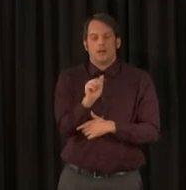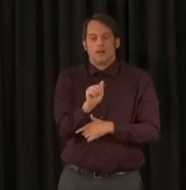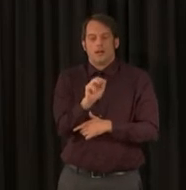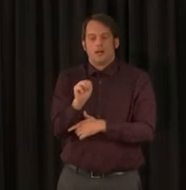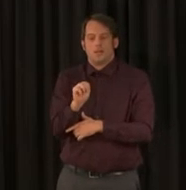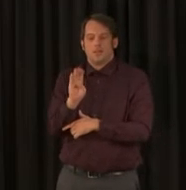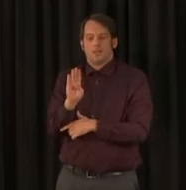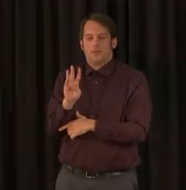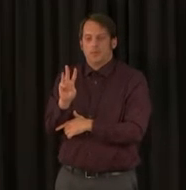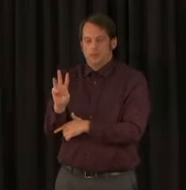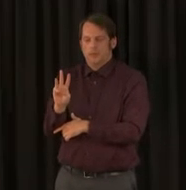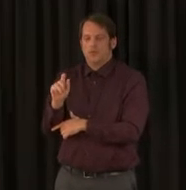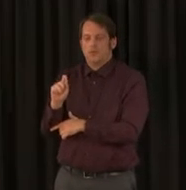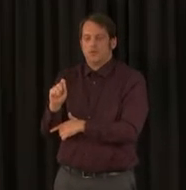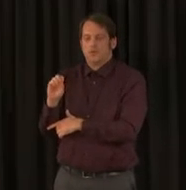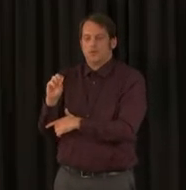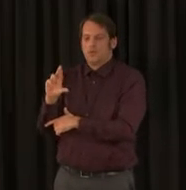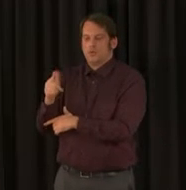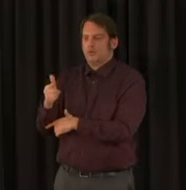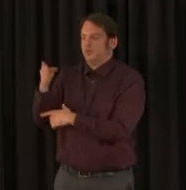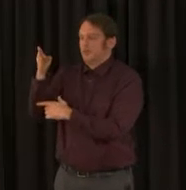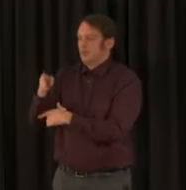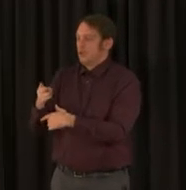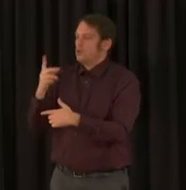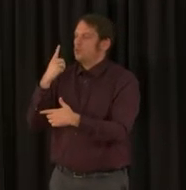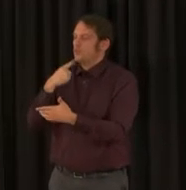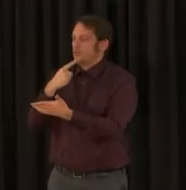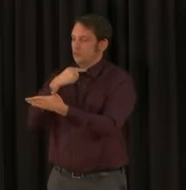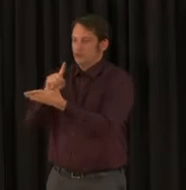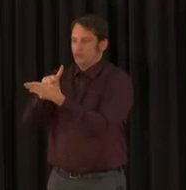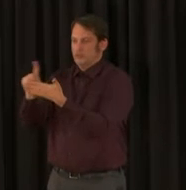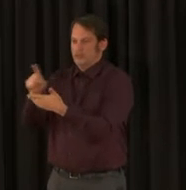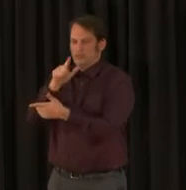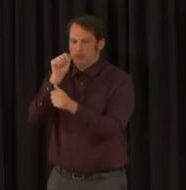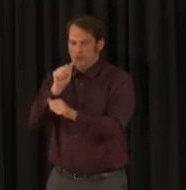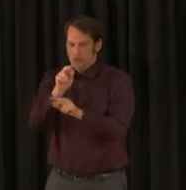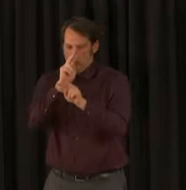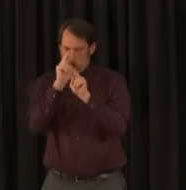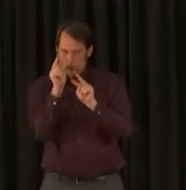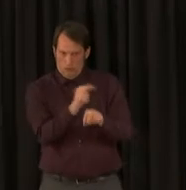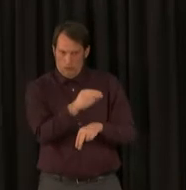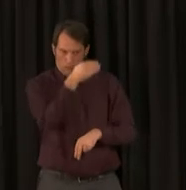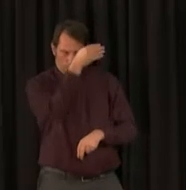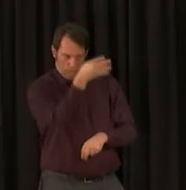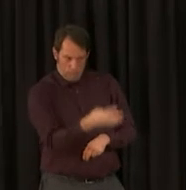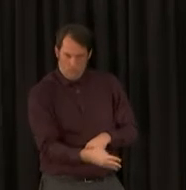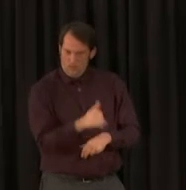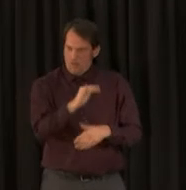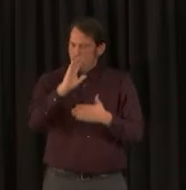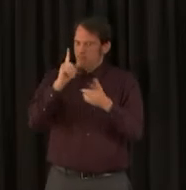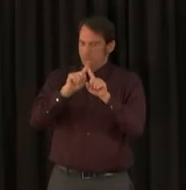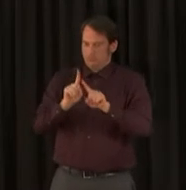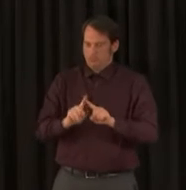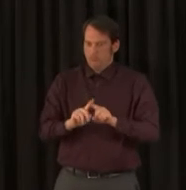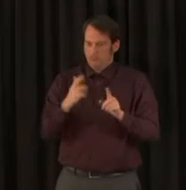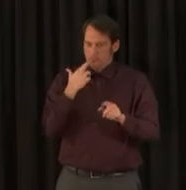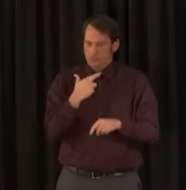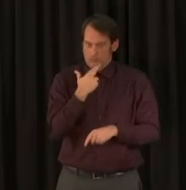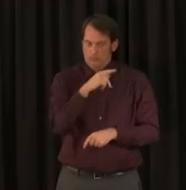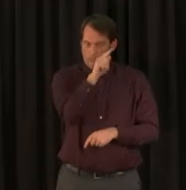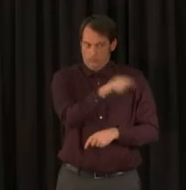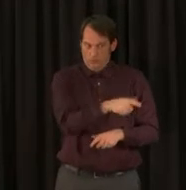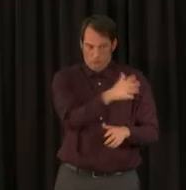ramw.org. And if you go to /Restaurant Week, that's where you can find the participating restaurants. And it runs through Sunday, which is Super Bowl